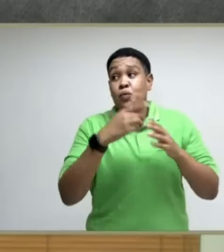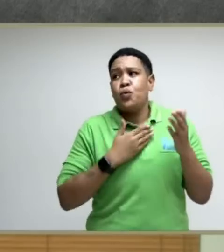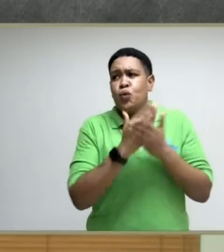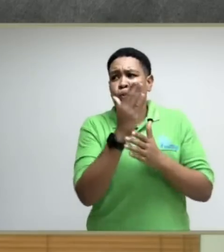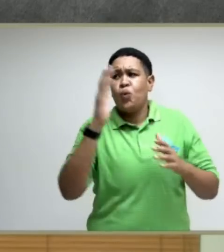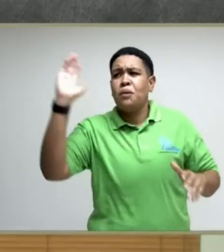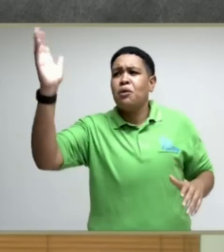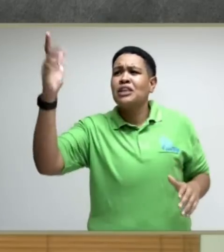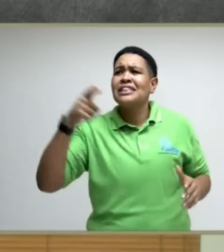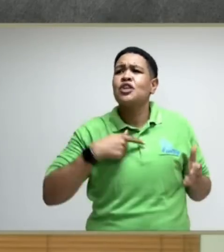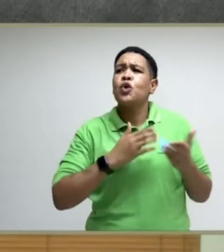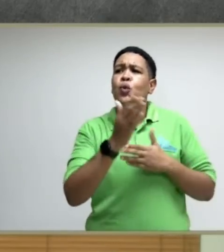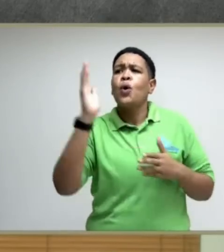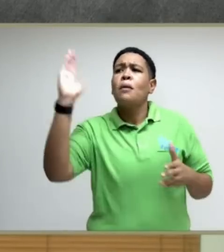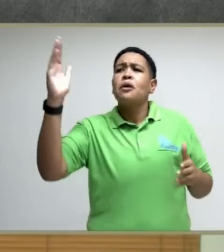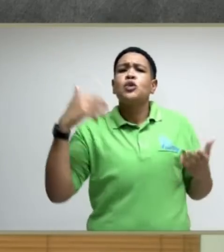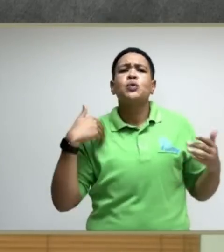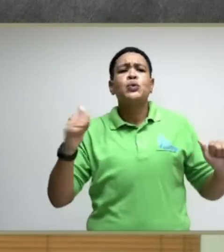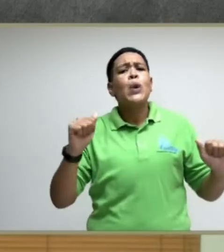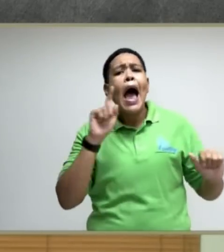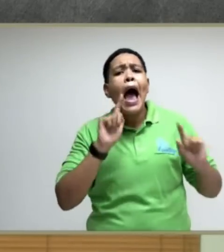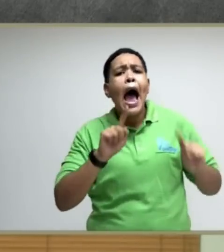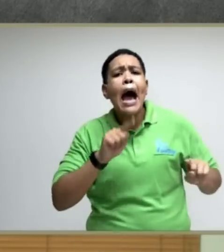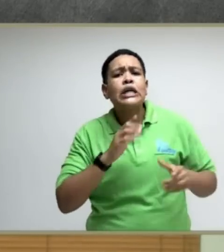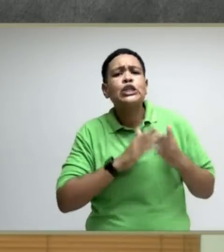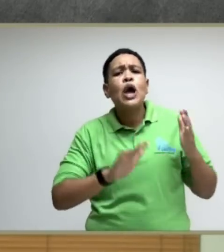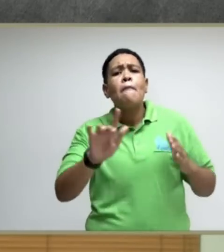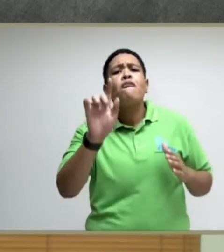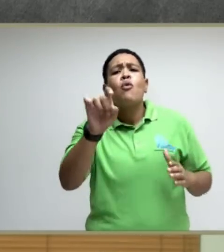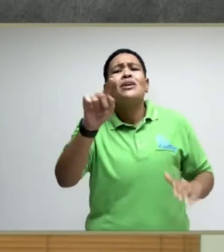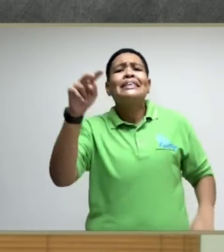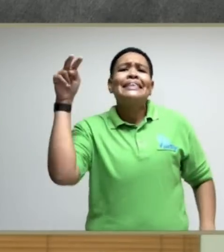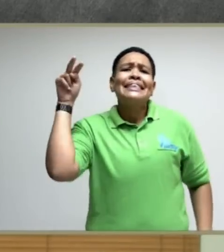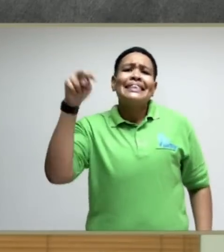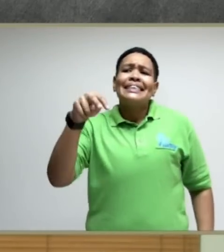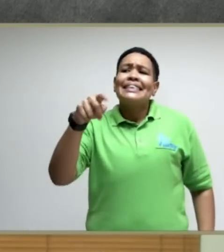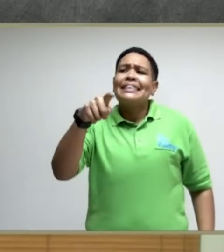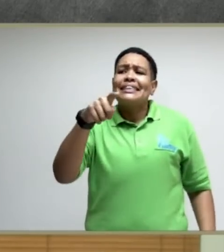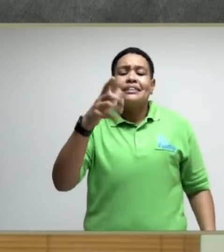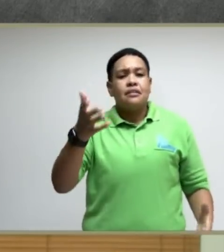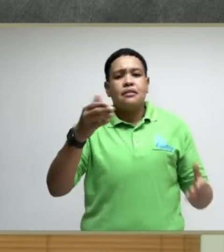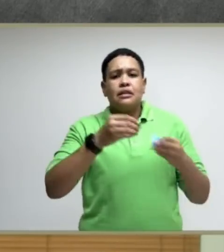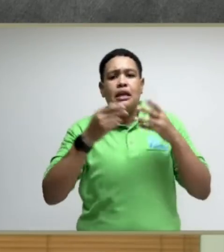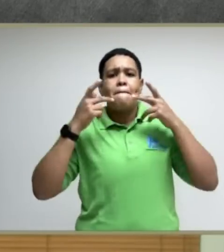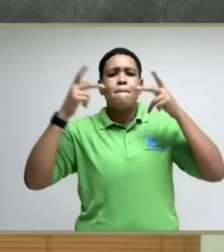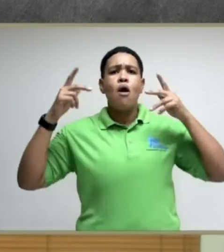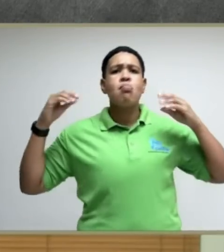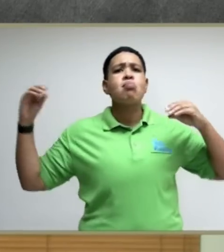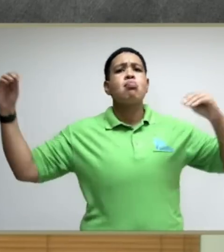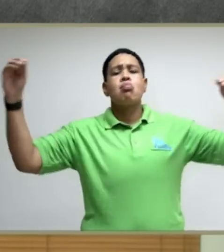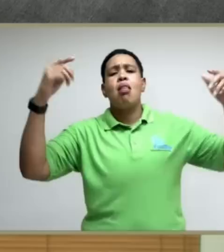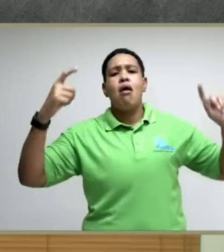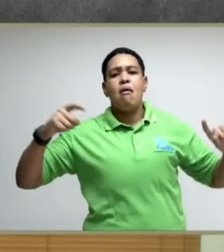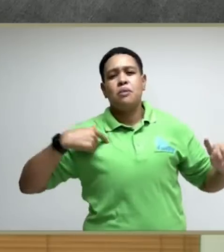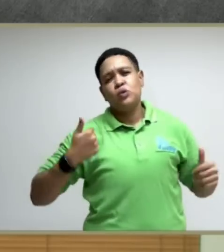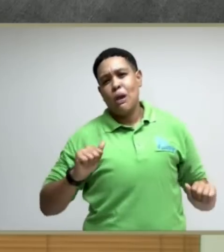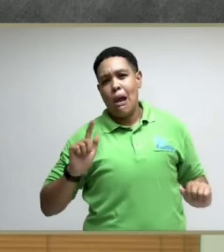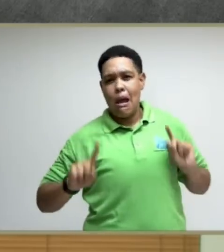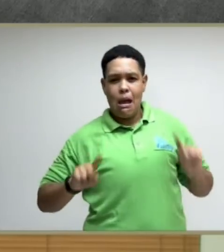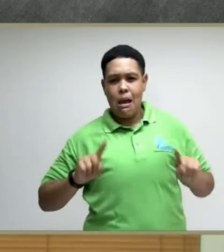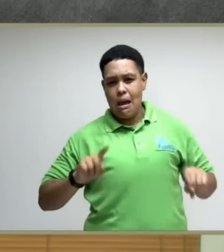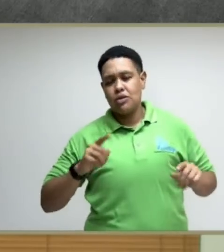presentation, we're going to try to answer some of the questions that we recognize are in the public space. So we have a